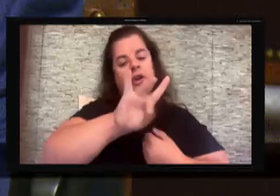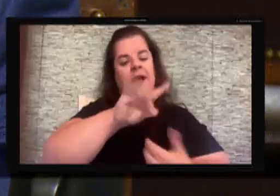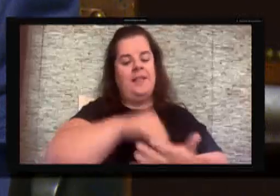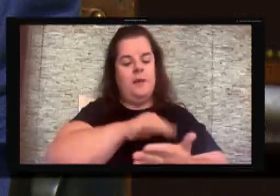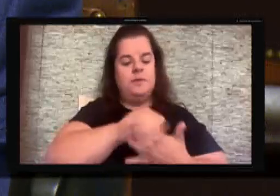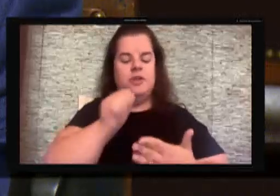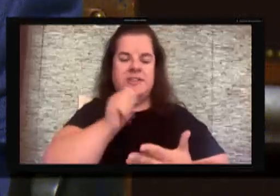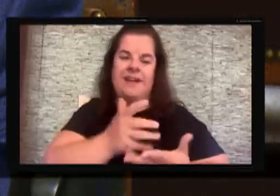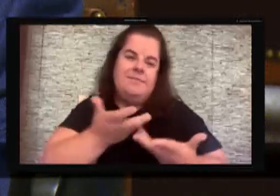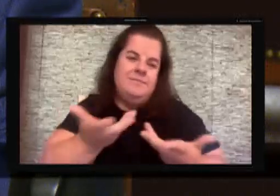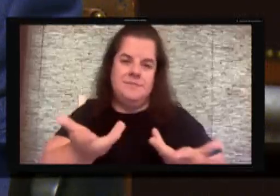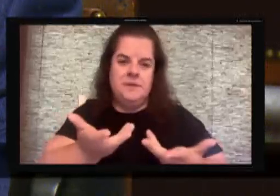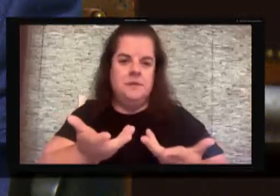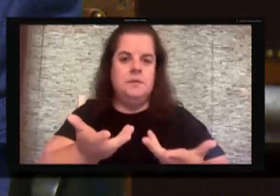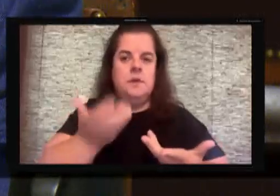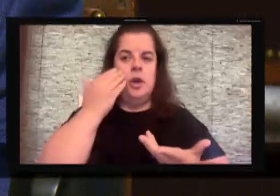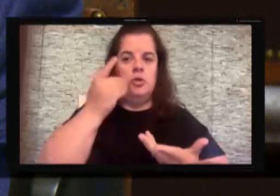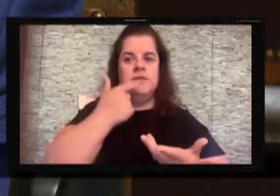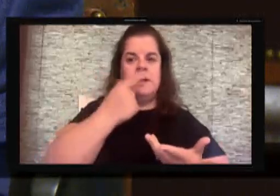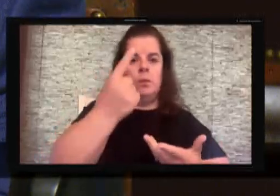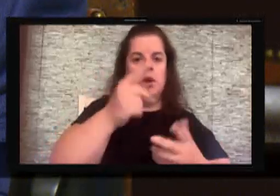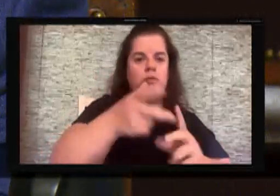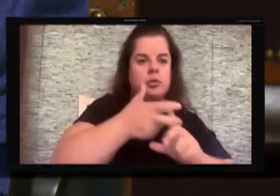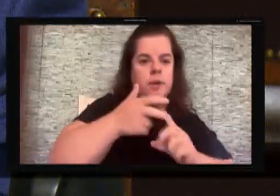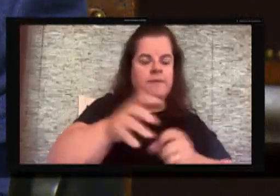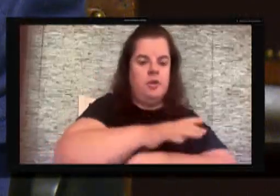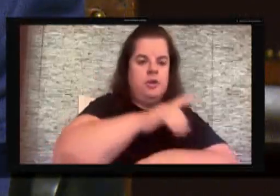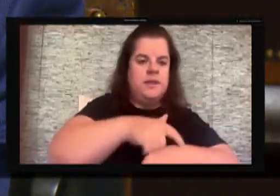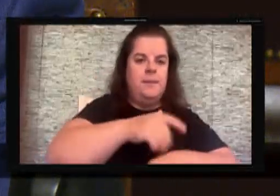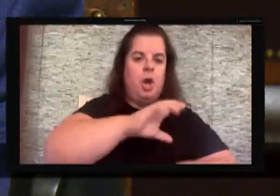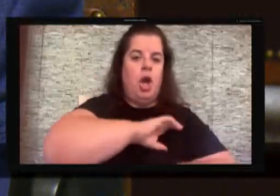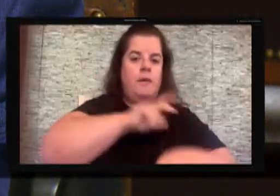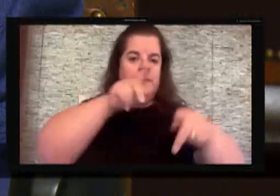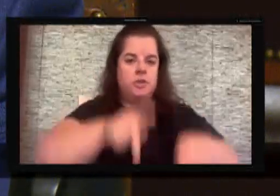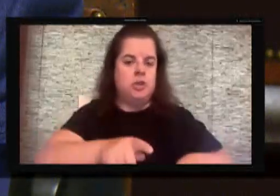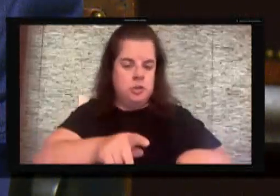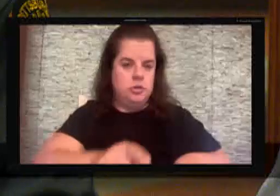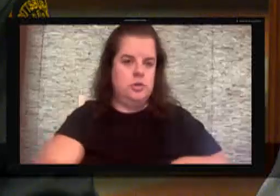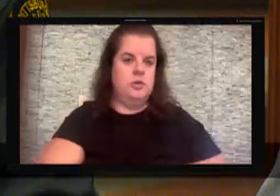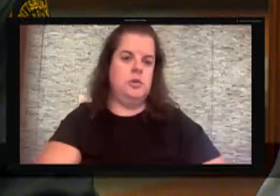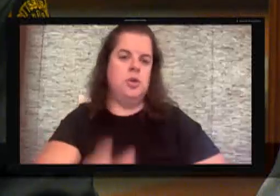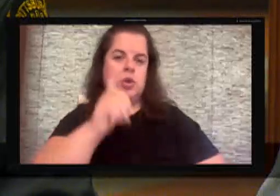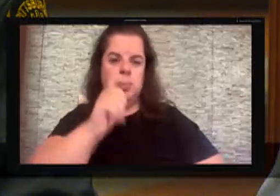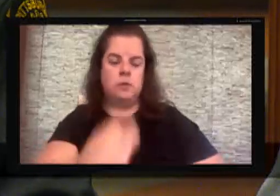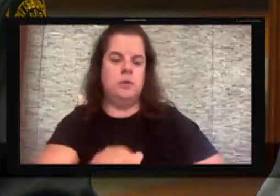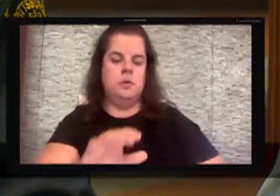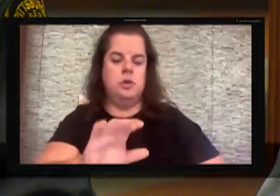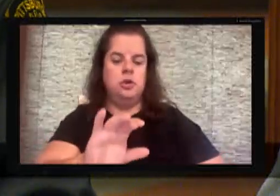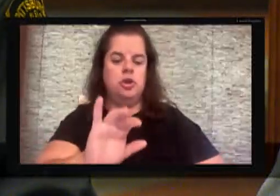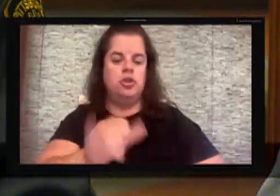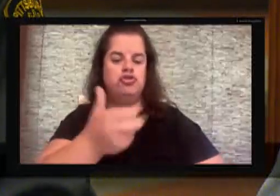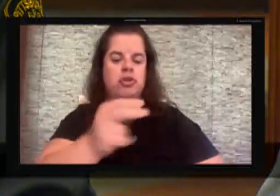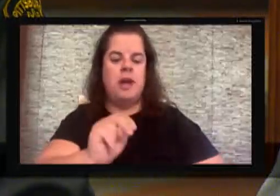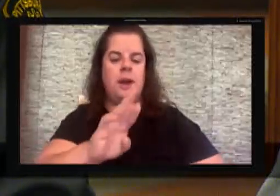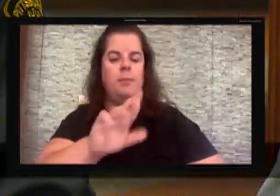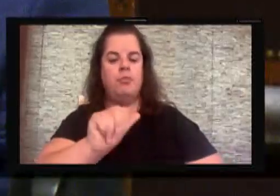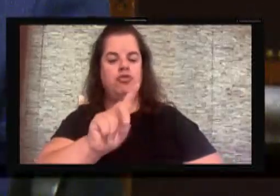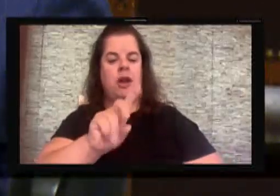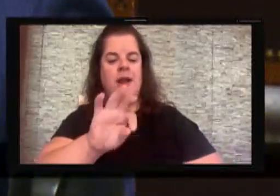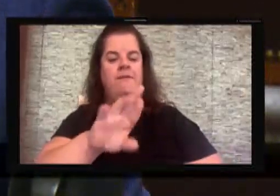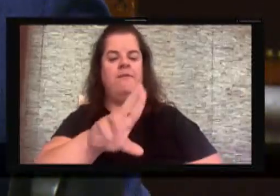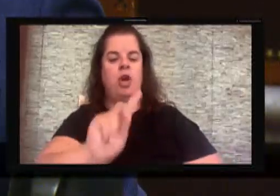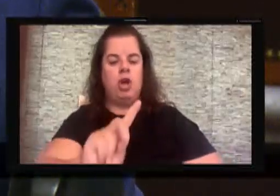you said you have one full-time recruitment officer. Who is that? That's Officer John Bradford. Okay, yeah.